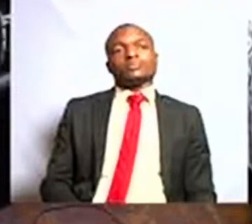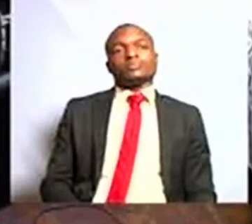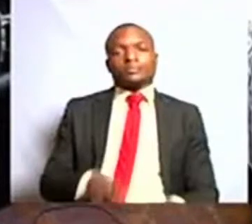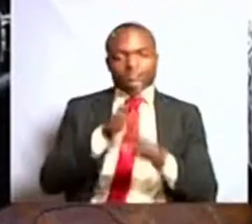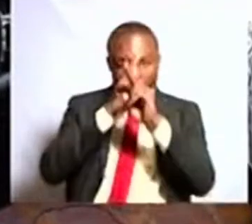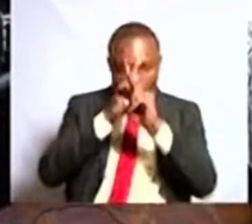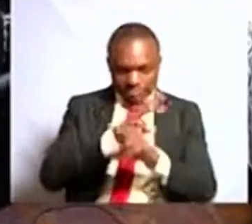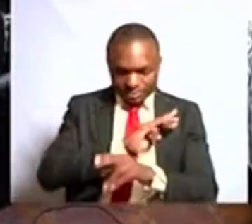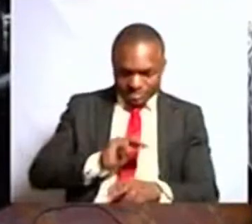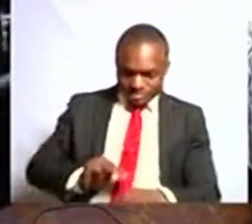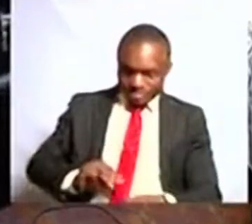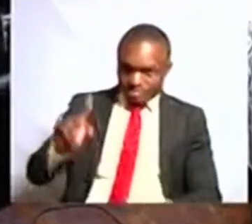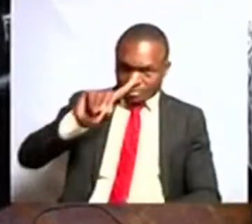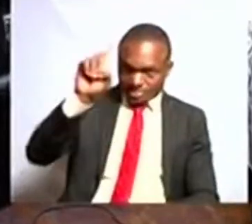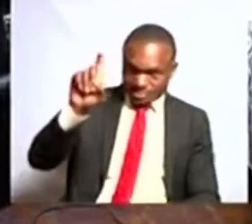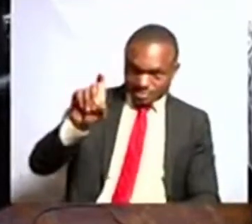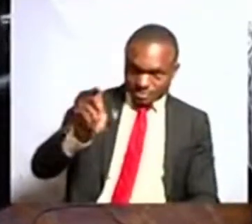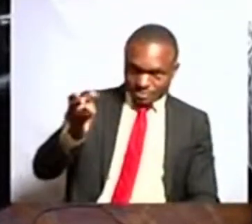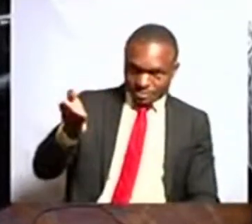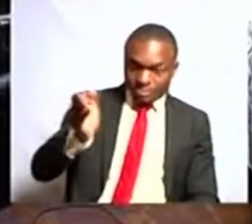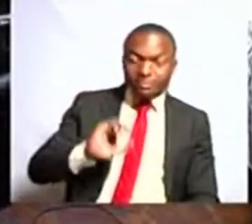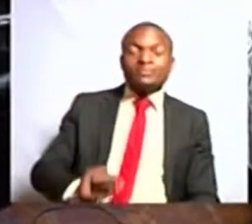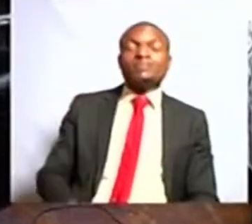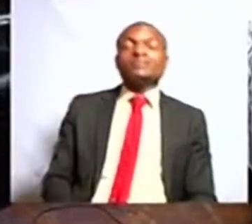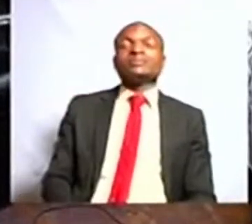Honorable members, questions?